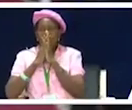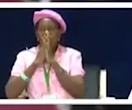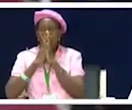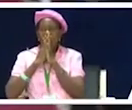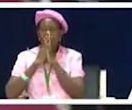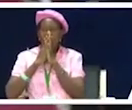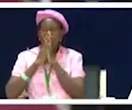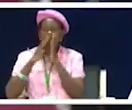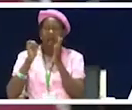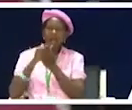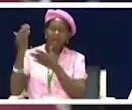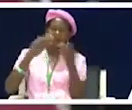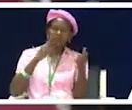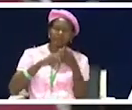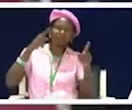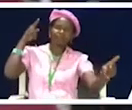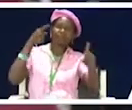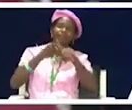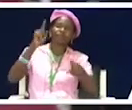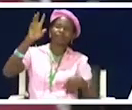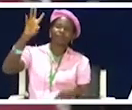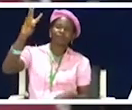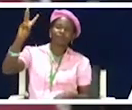That brings me to point number six.